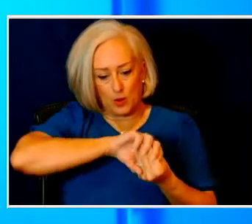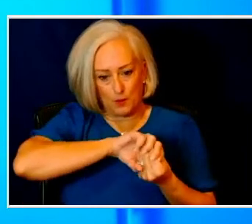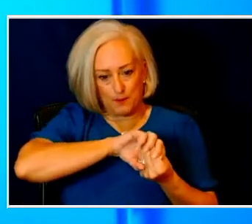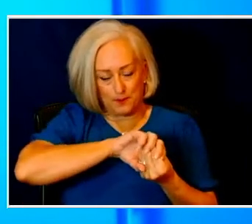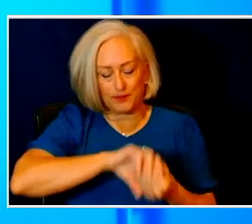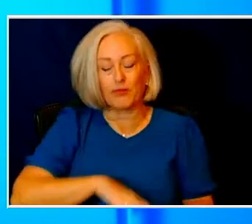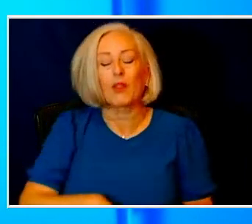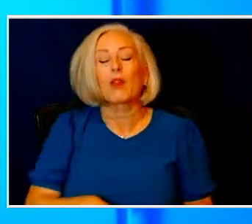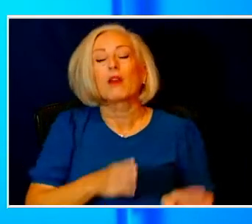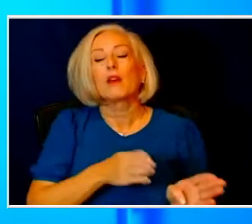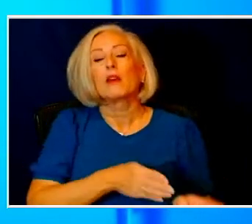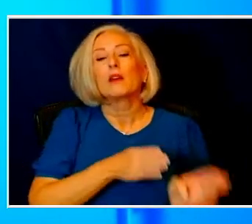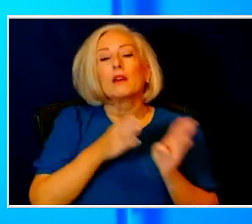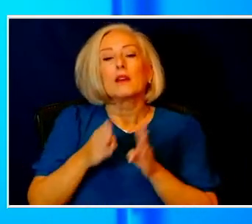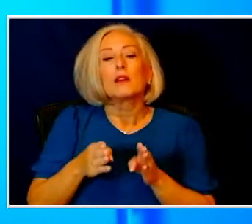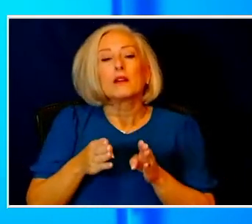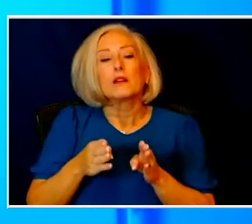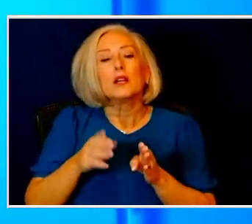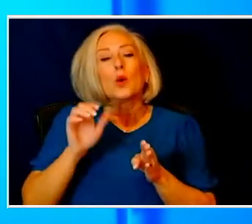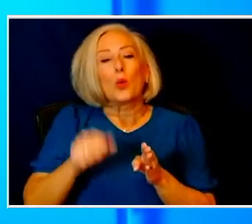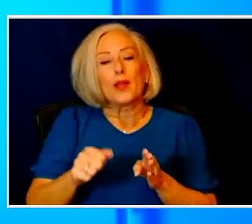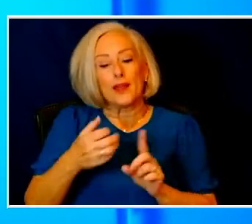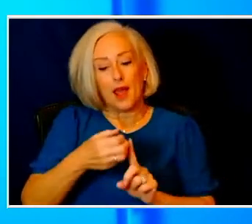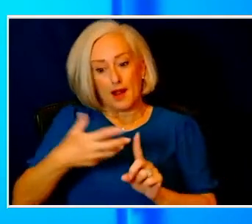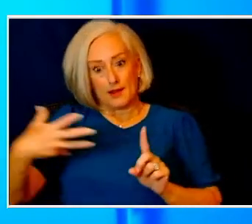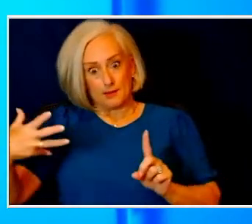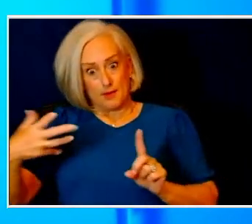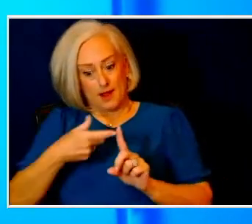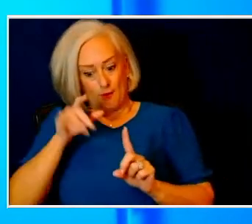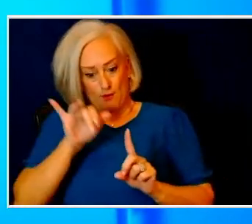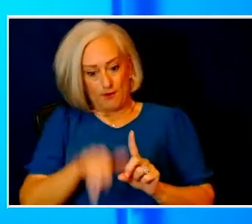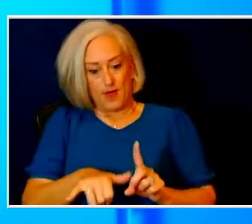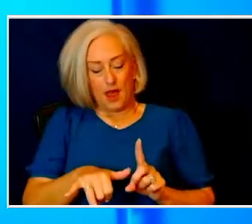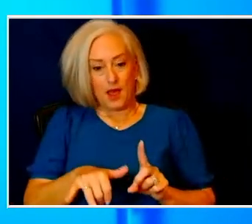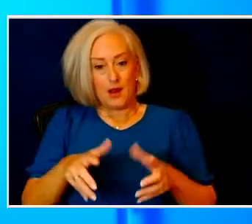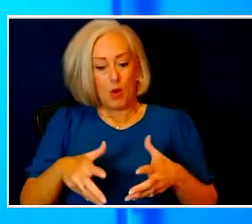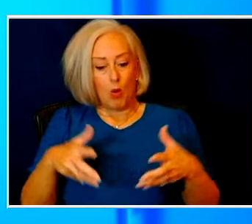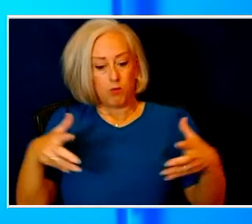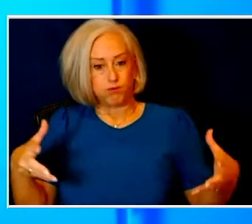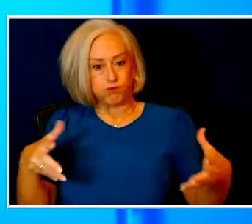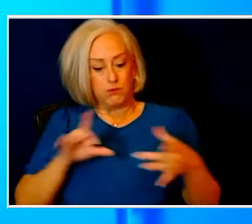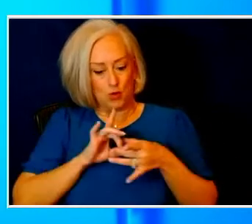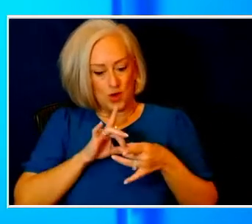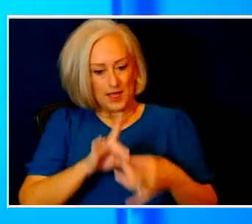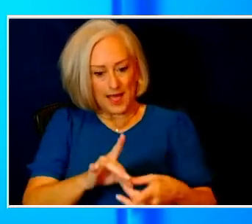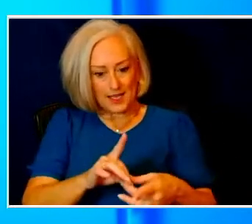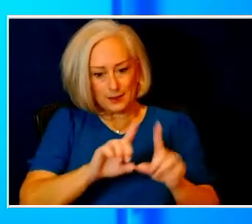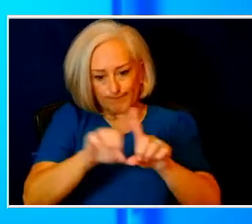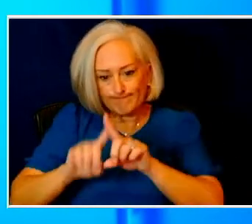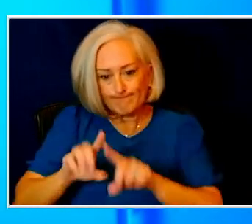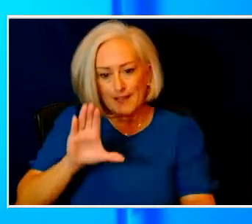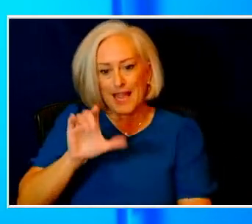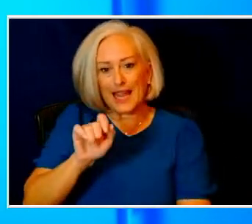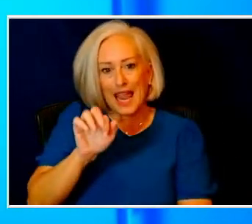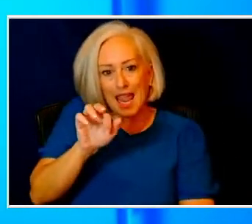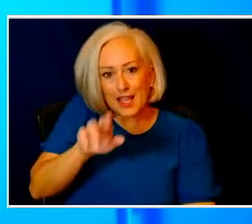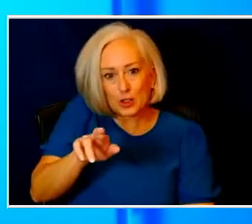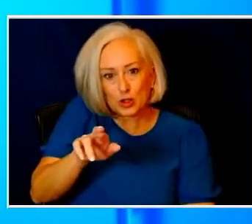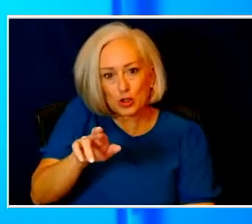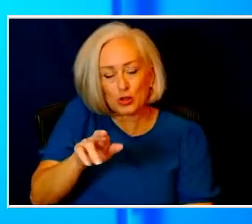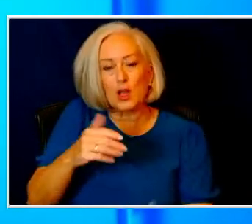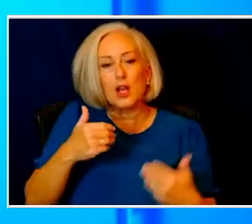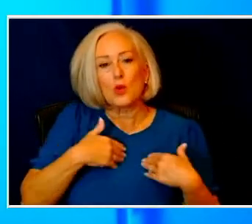then it balloons out from that. Obesity is related to a number of cancers. There are very strong relationships